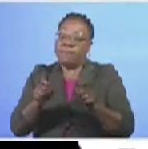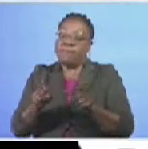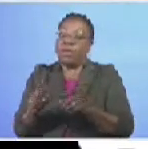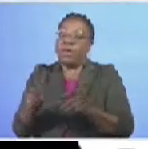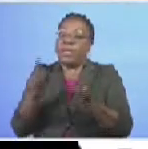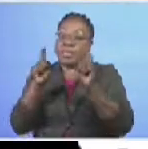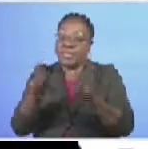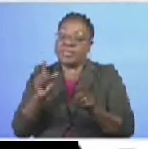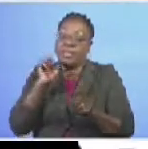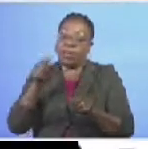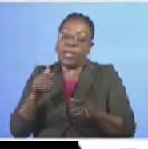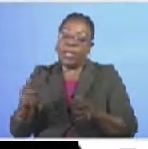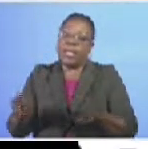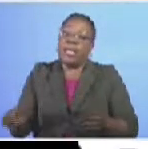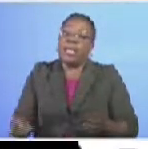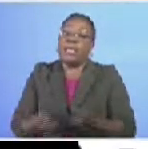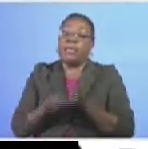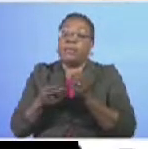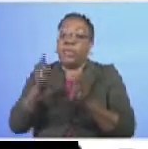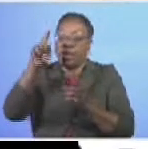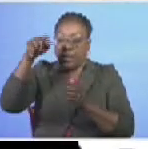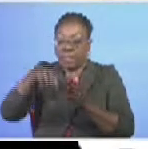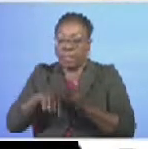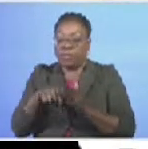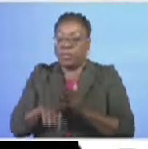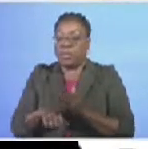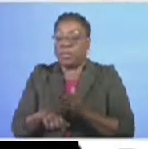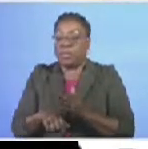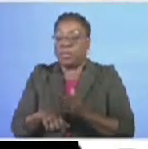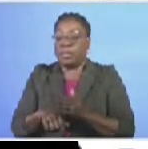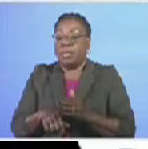decrease. In Epi Week 40,